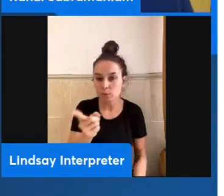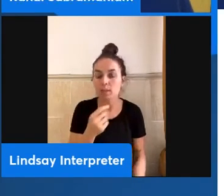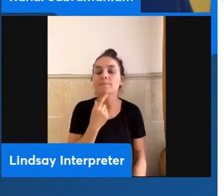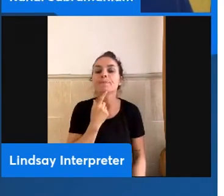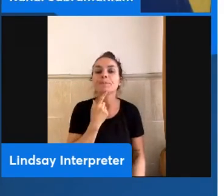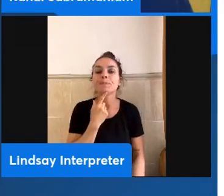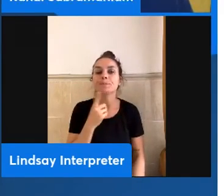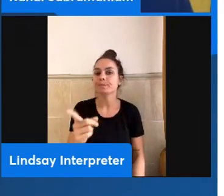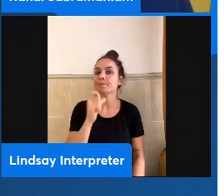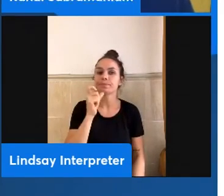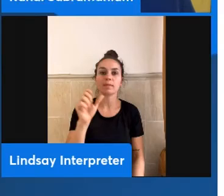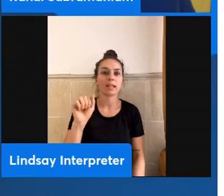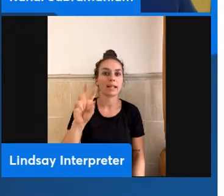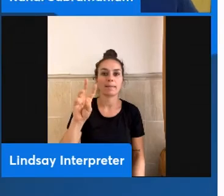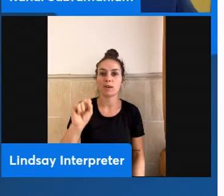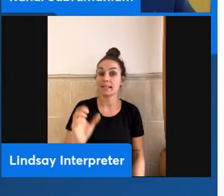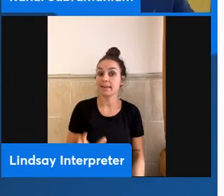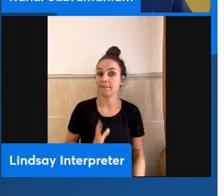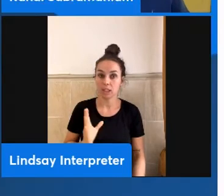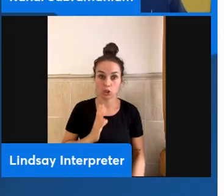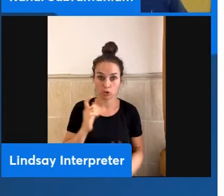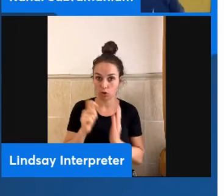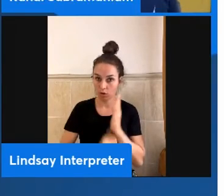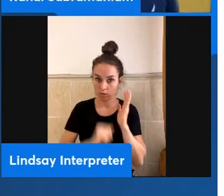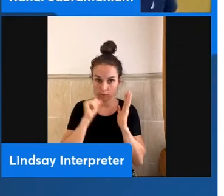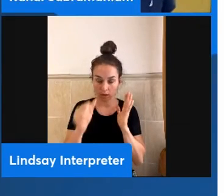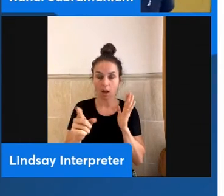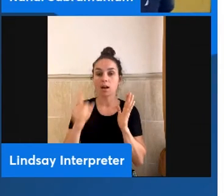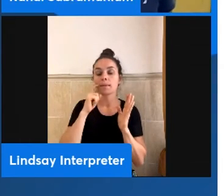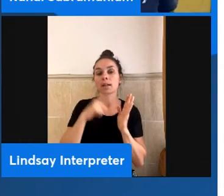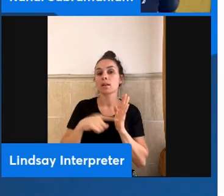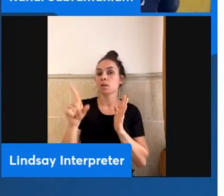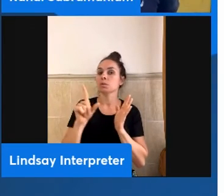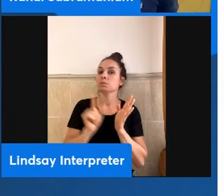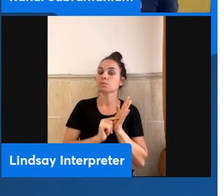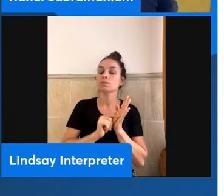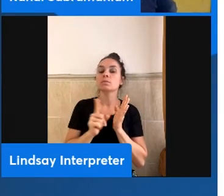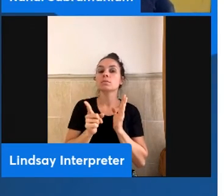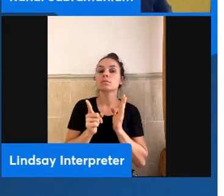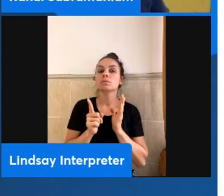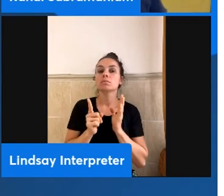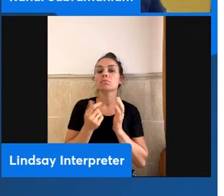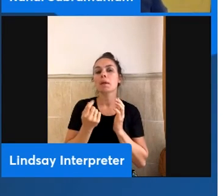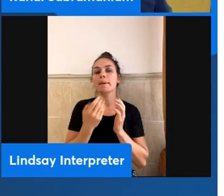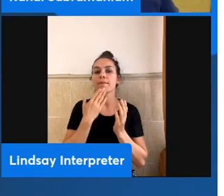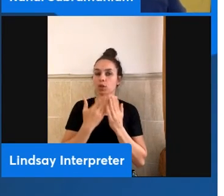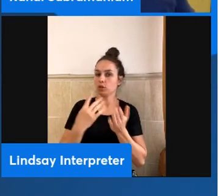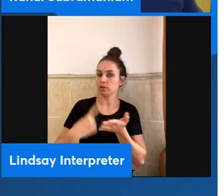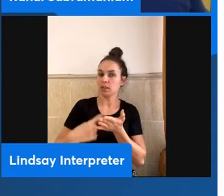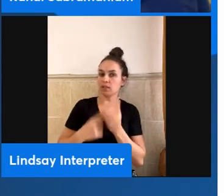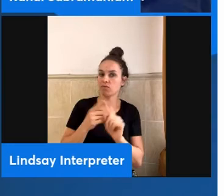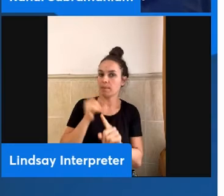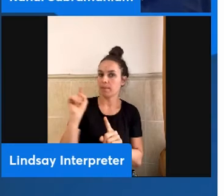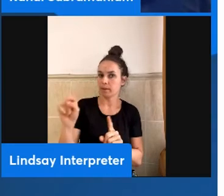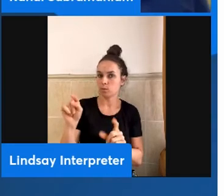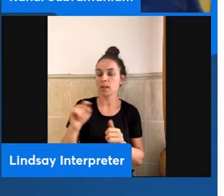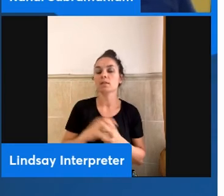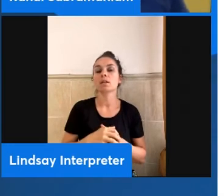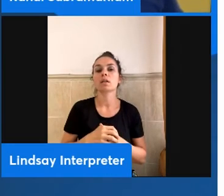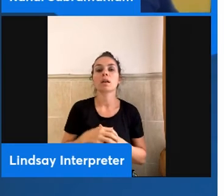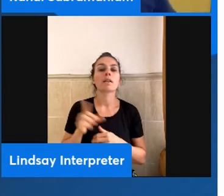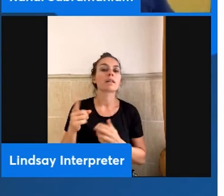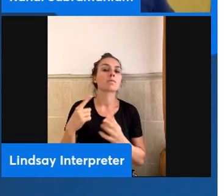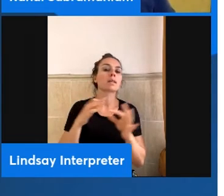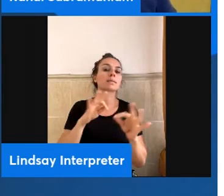an AWS official article, but it came out. I thought it spurs on a little bit of a good discussion. This is talking about